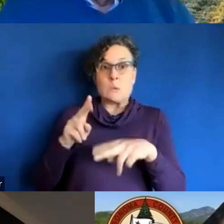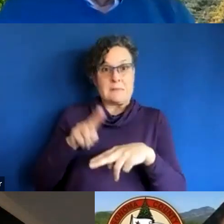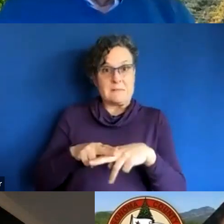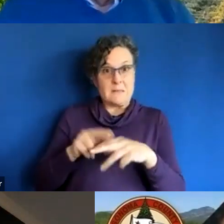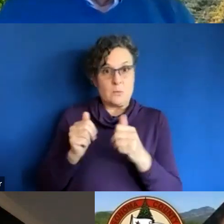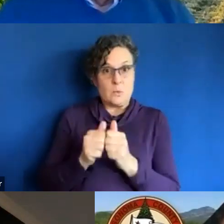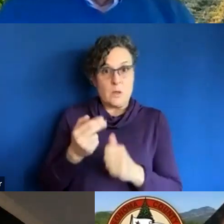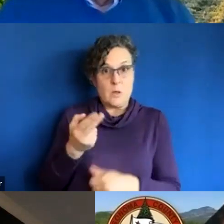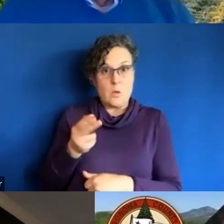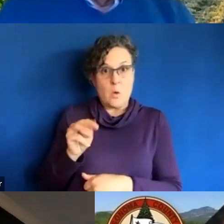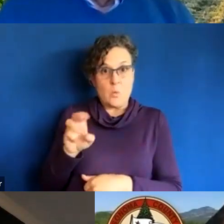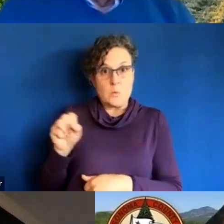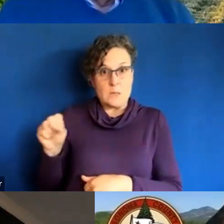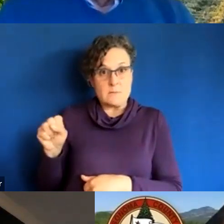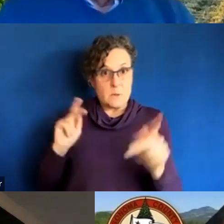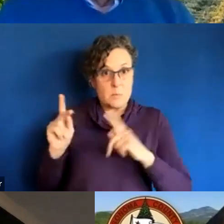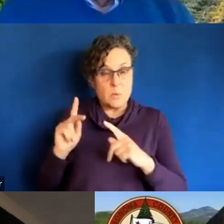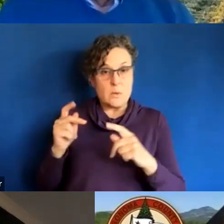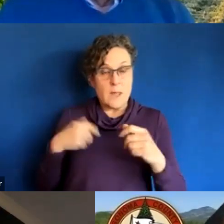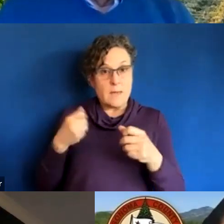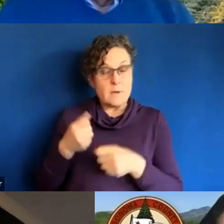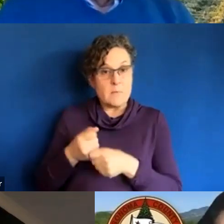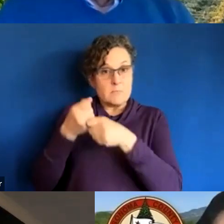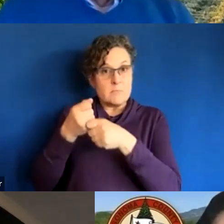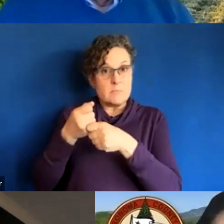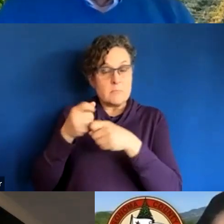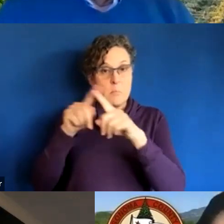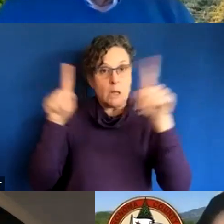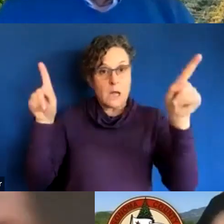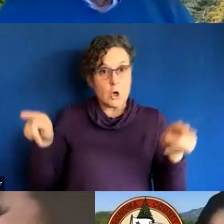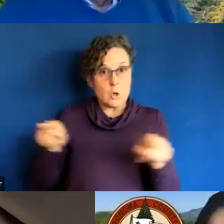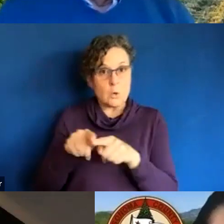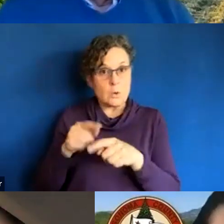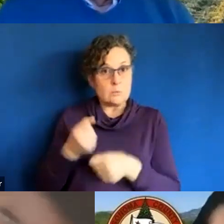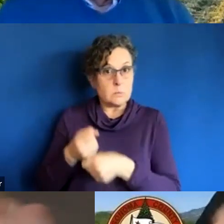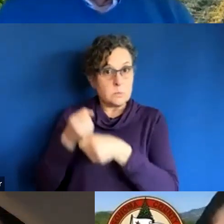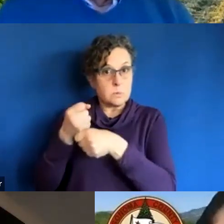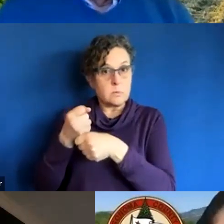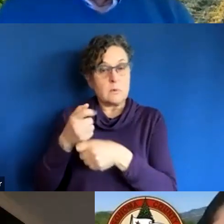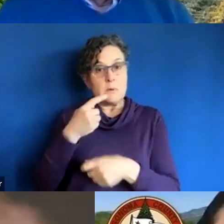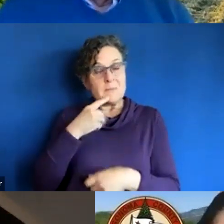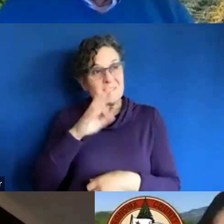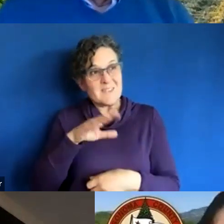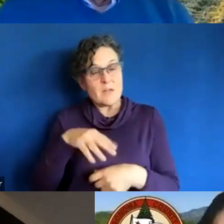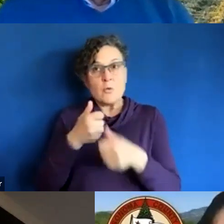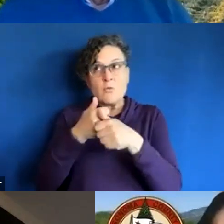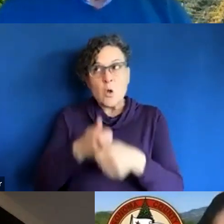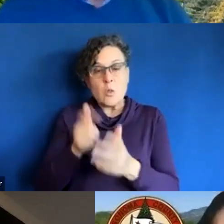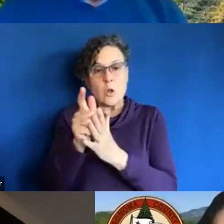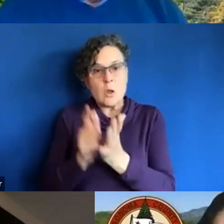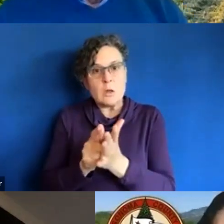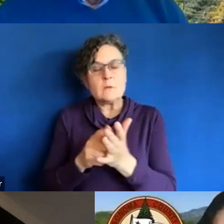to force a solution through the county and others so that local jurisdictions live up to the law of the Martin v. Boise or